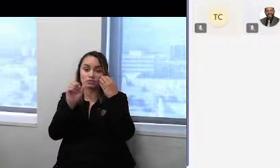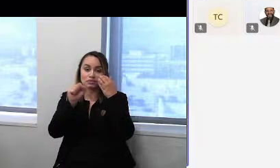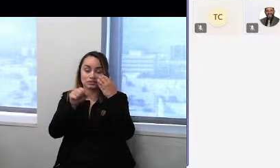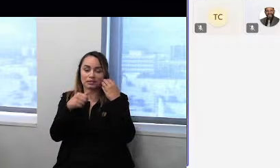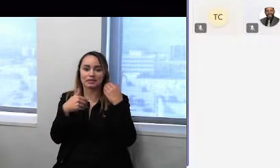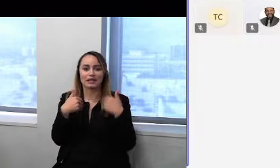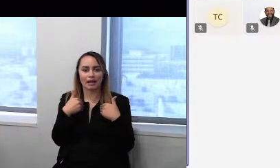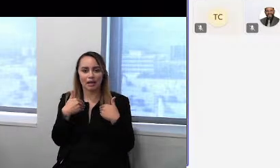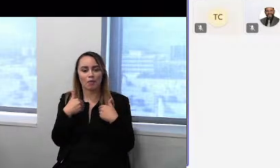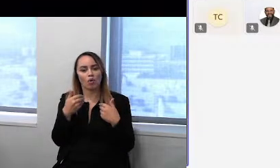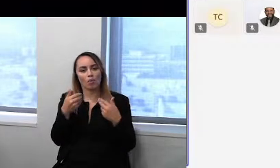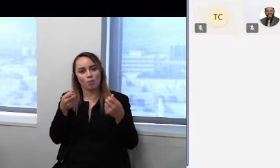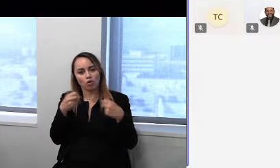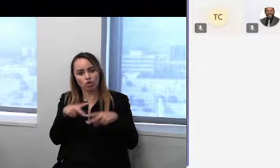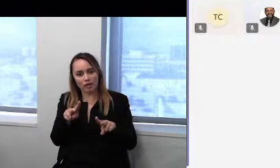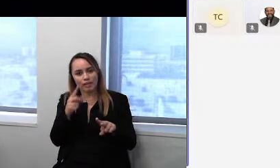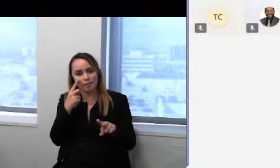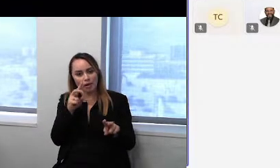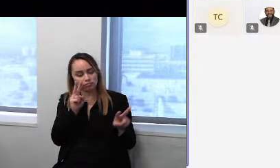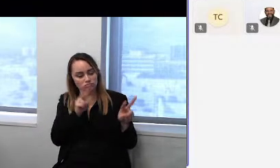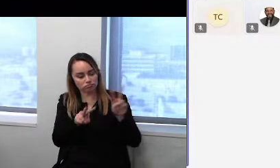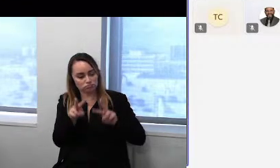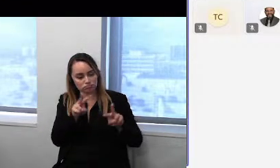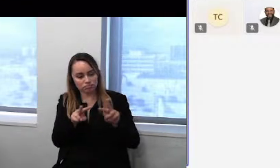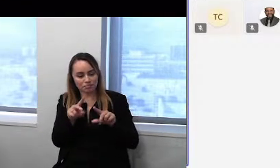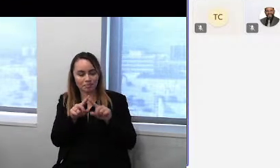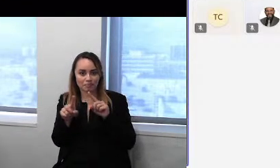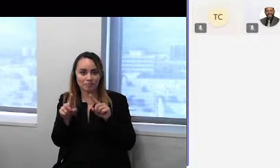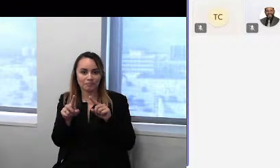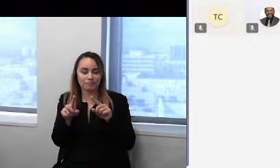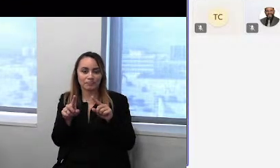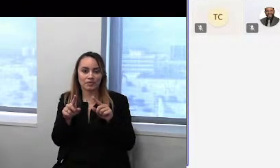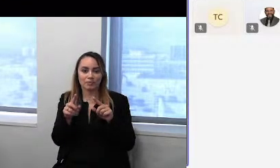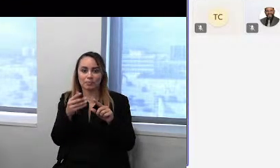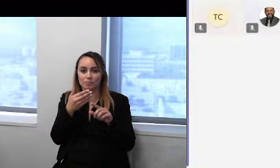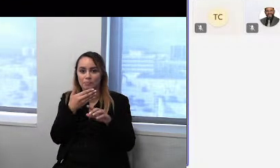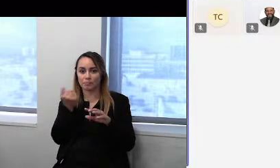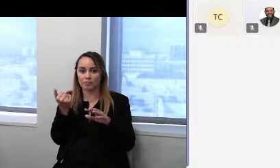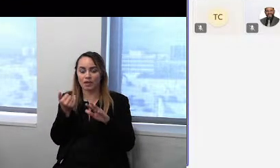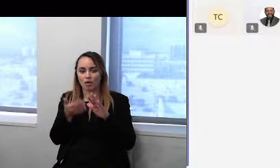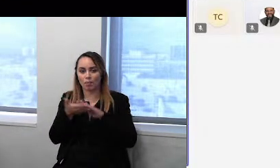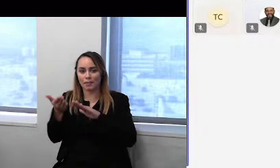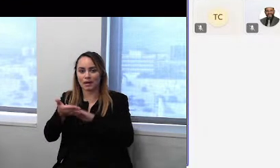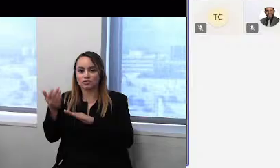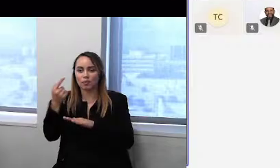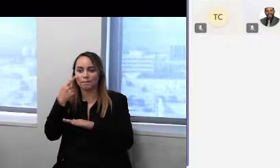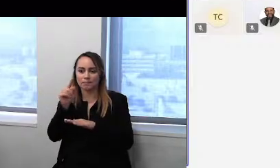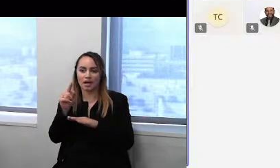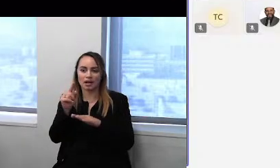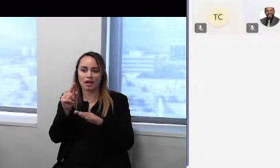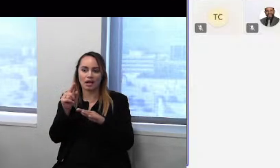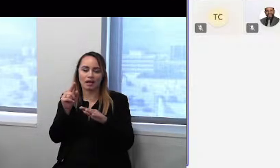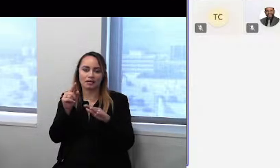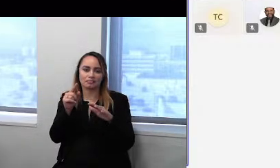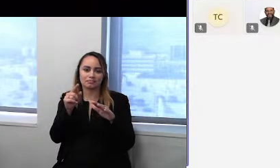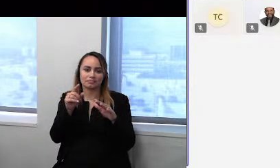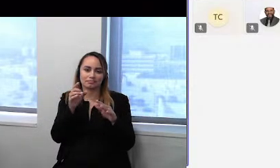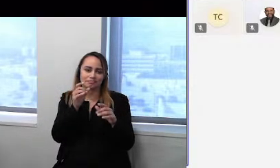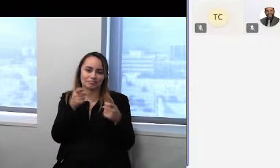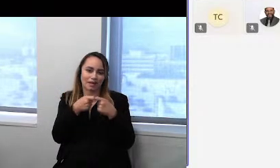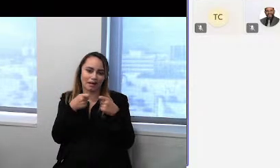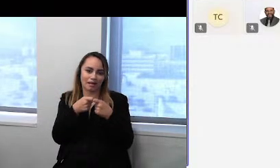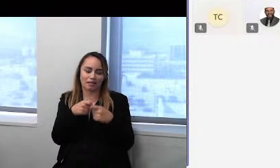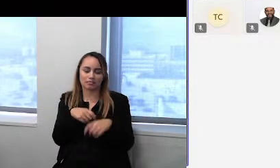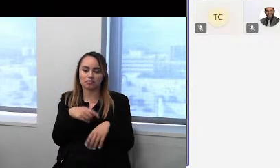maintain the grid. So nothing implicit, there was nothing implied in the question to suggest one answer was the answer we were looking for.